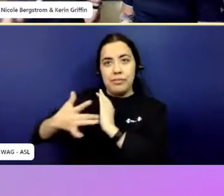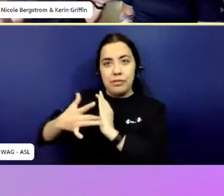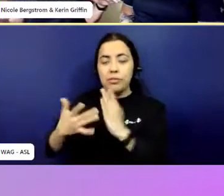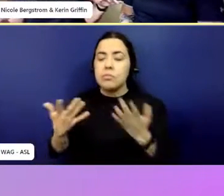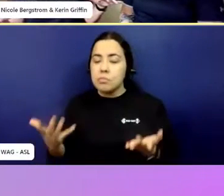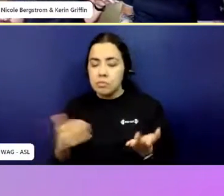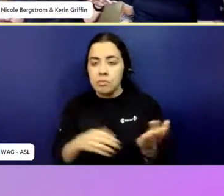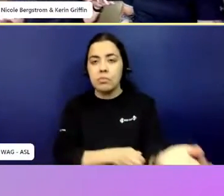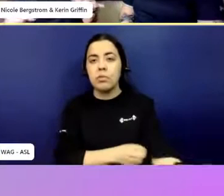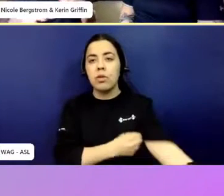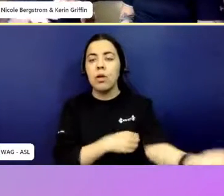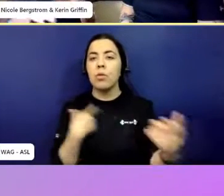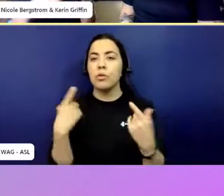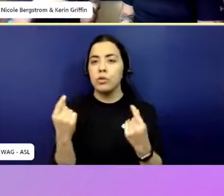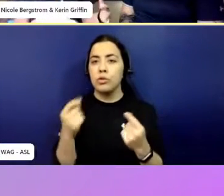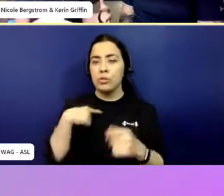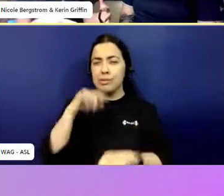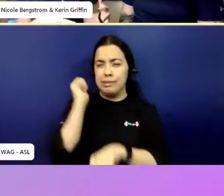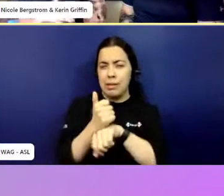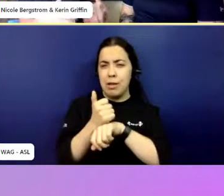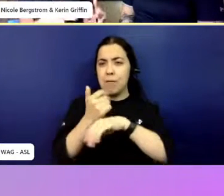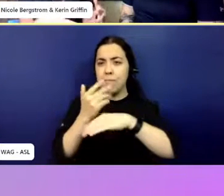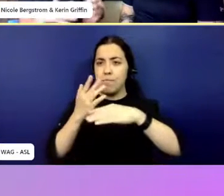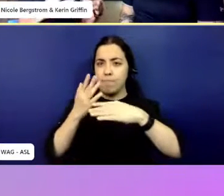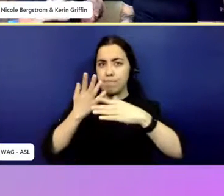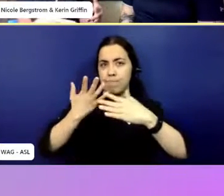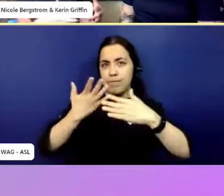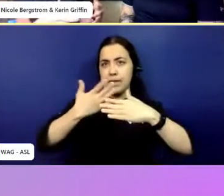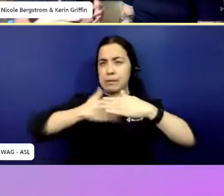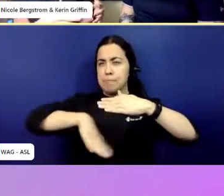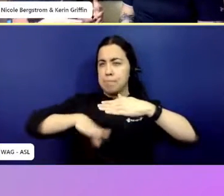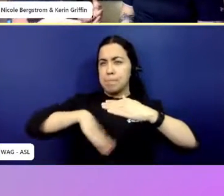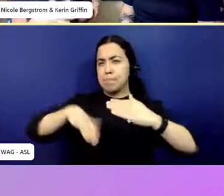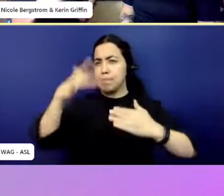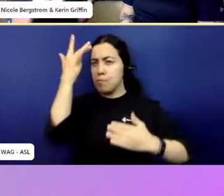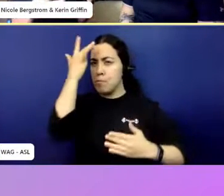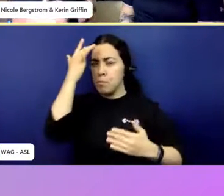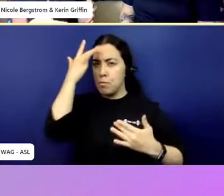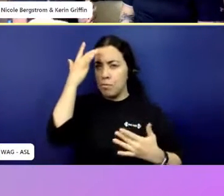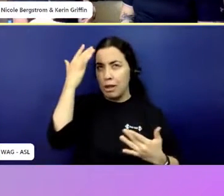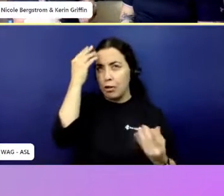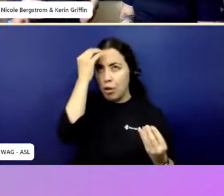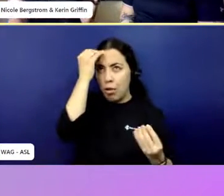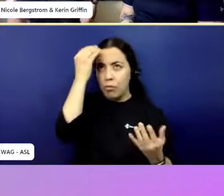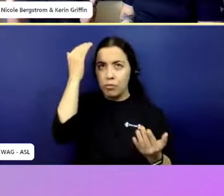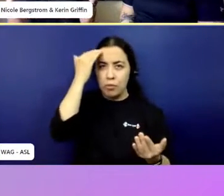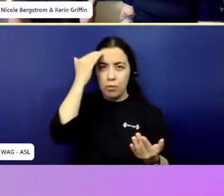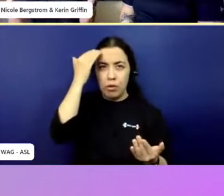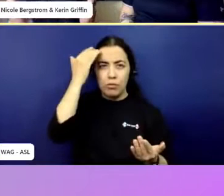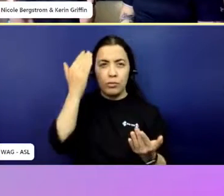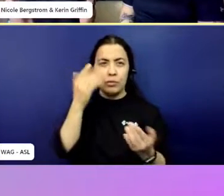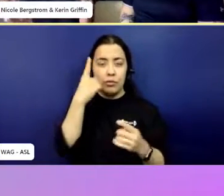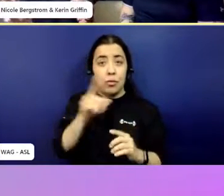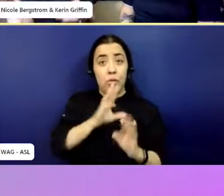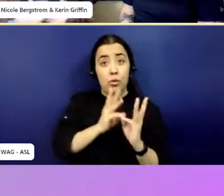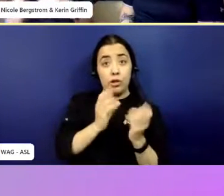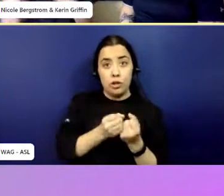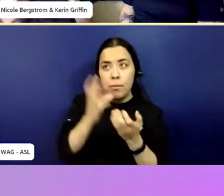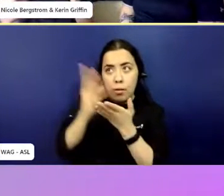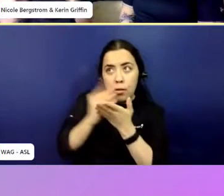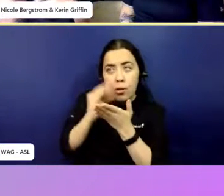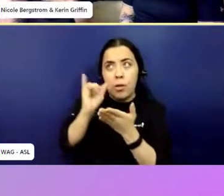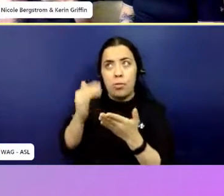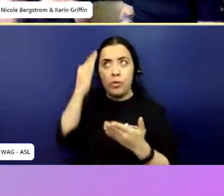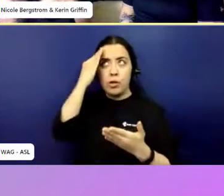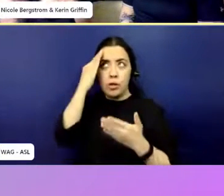a baseline of knowledge for our workshop participants. And then what I've done